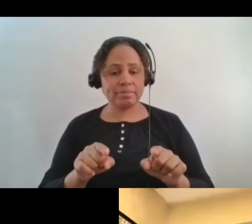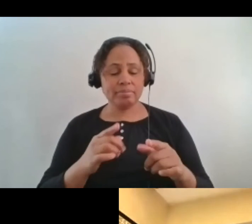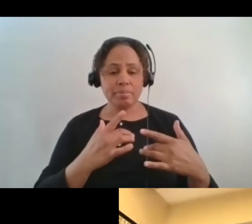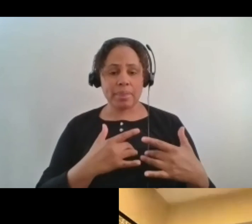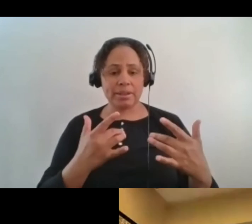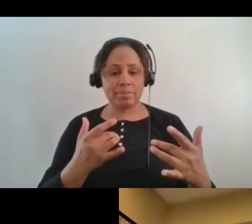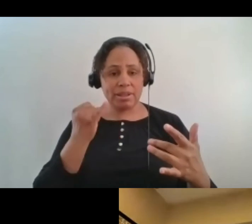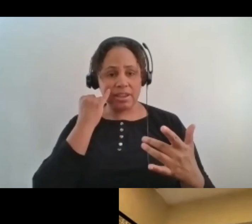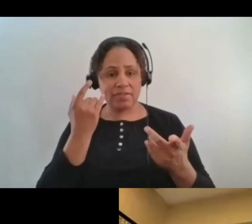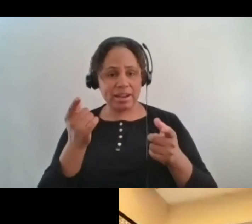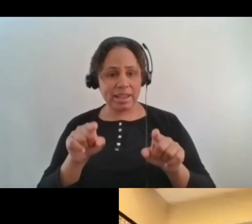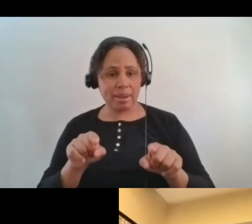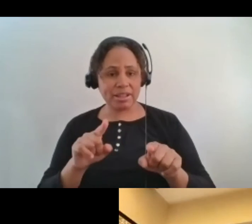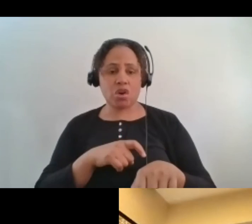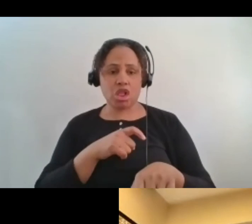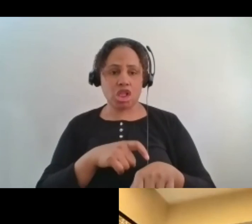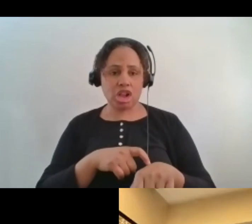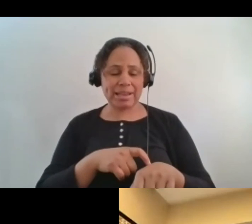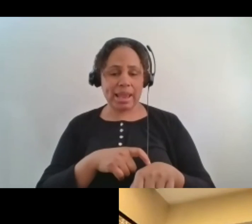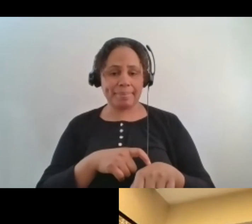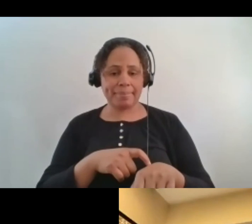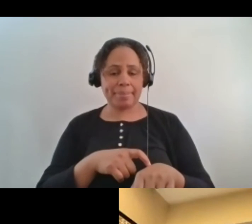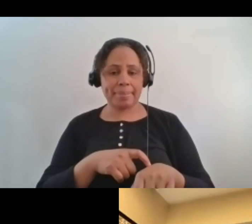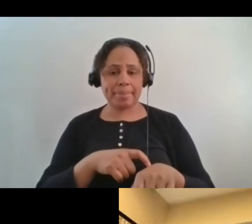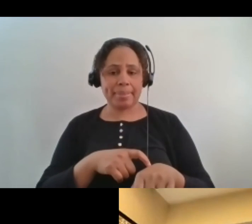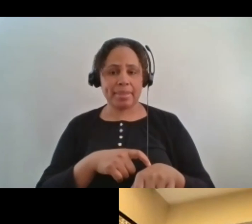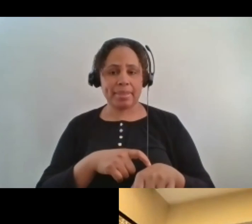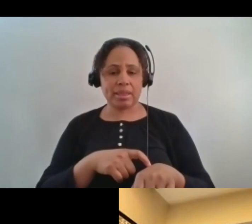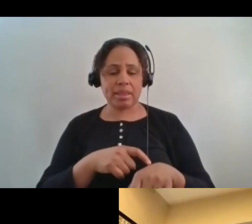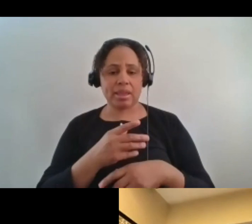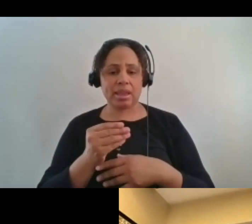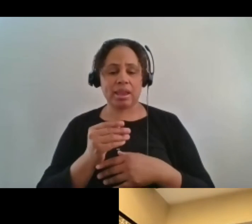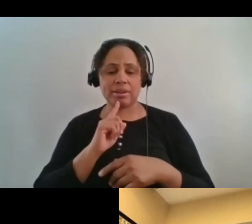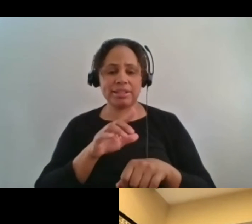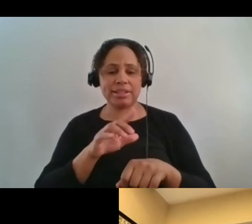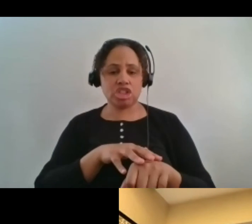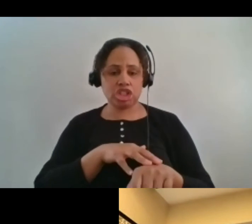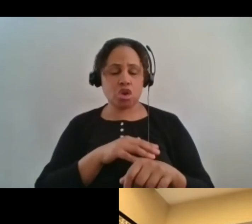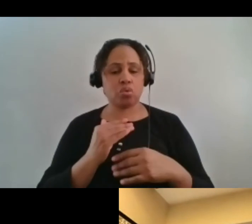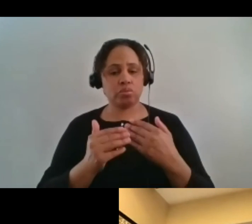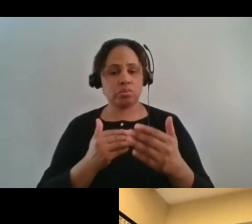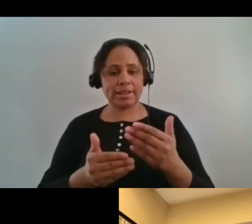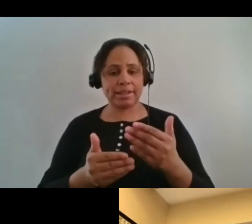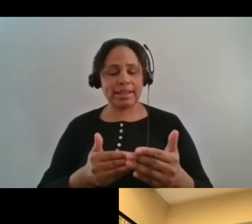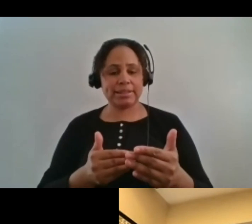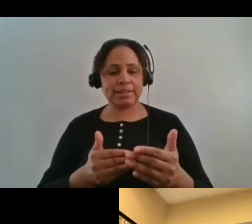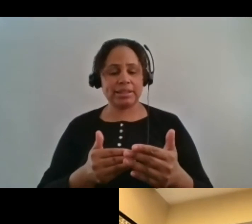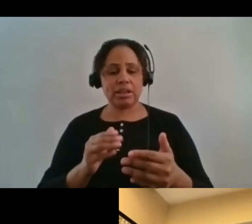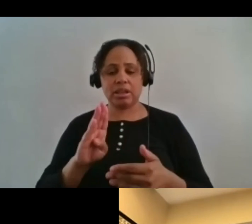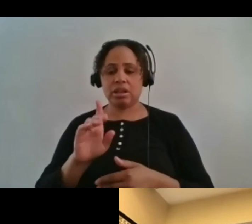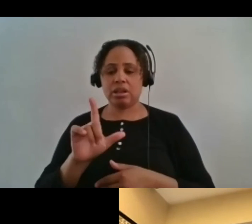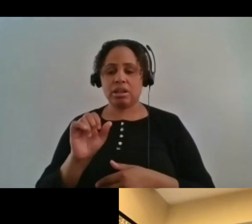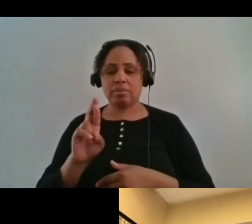typically if it happens over a very long period of time, and it's a slow process, the bladder will start, if